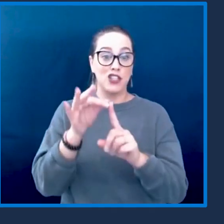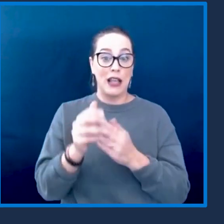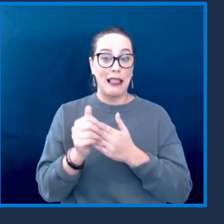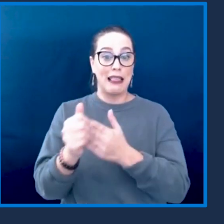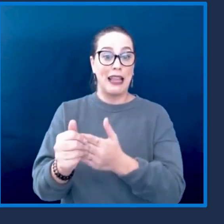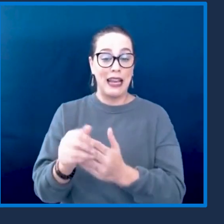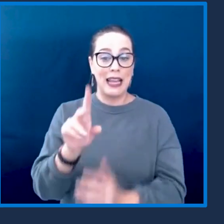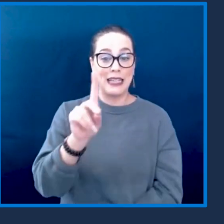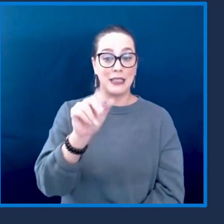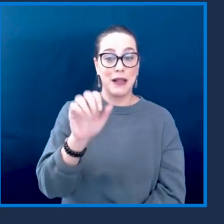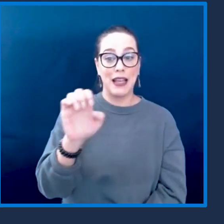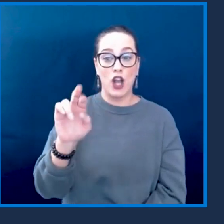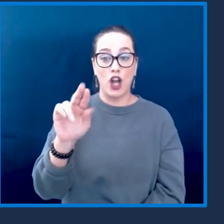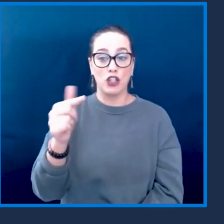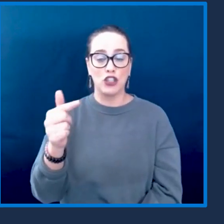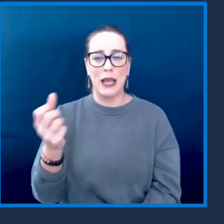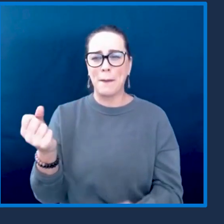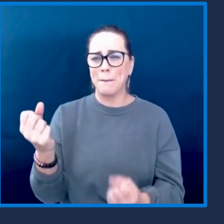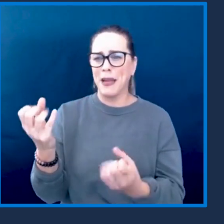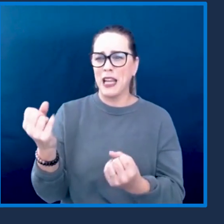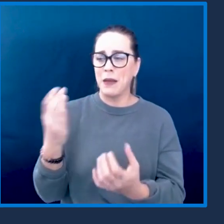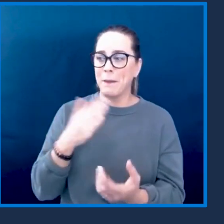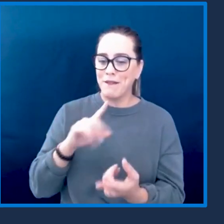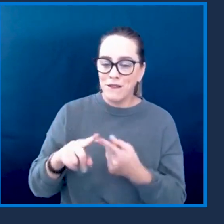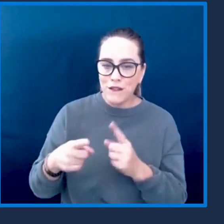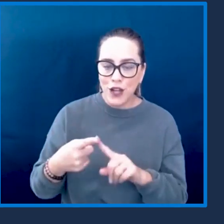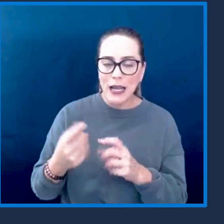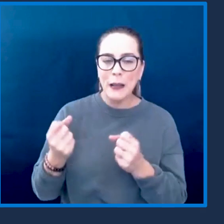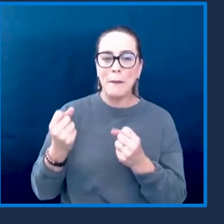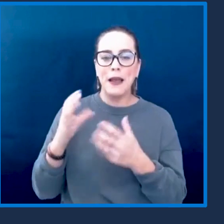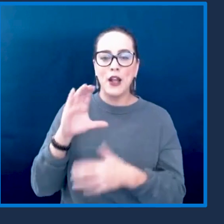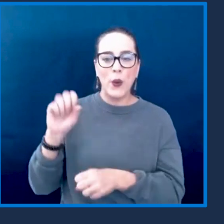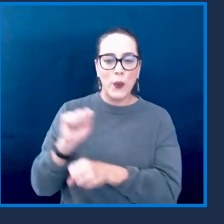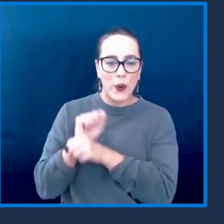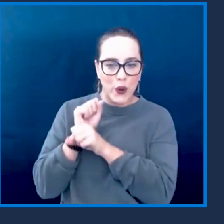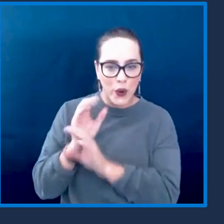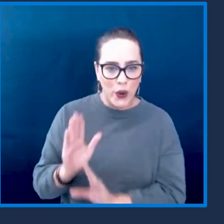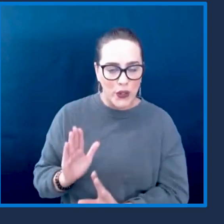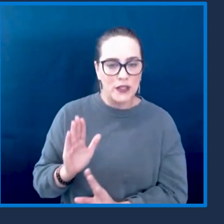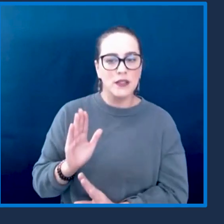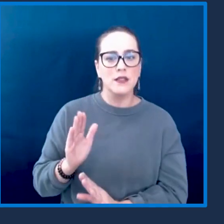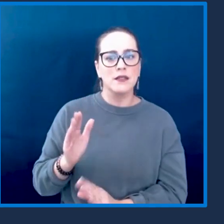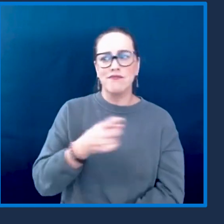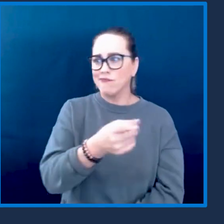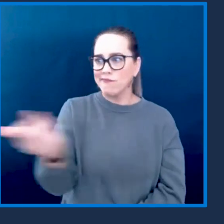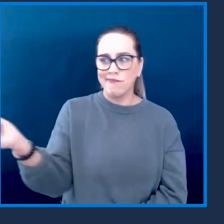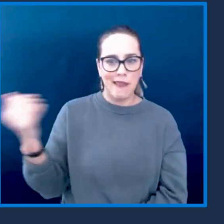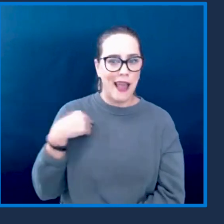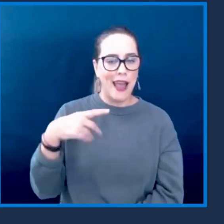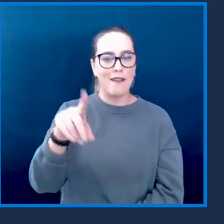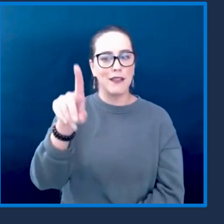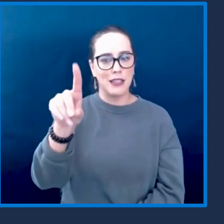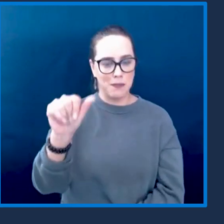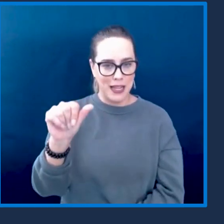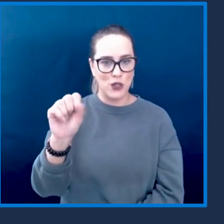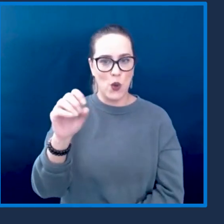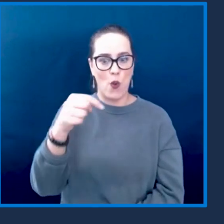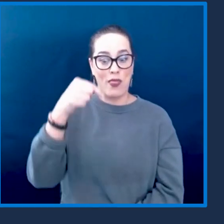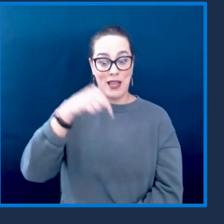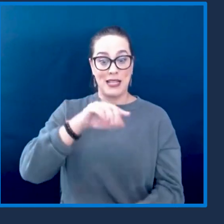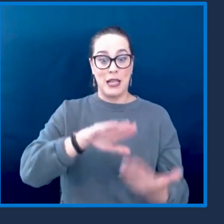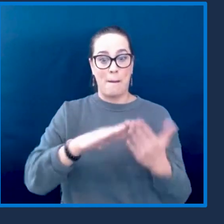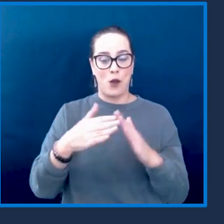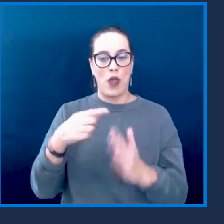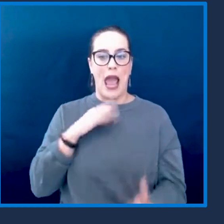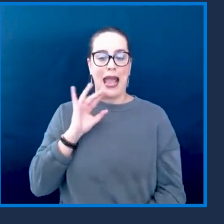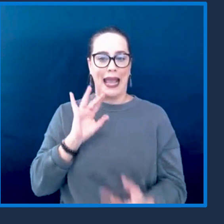just so many of my friends and my colleagues also have disabilities. So this is definitely my community that I connect with. I